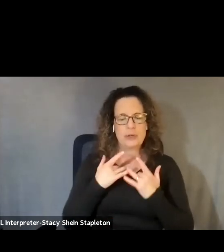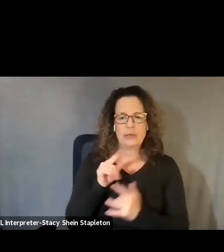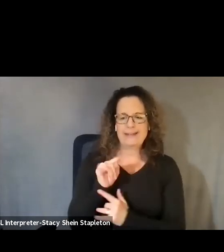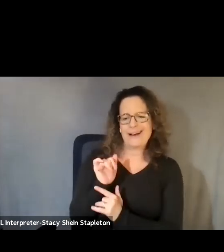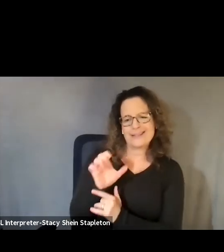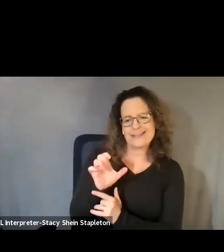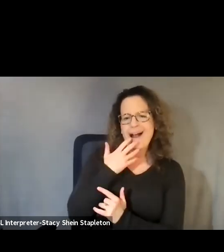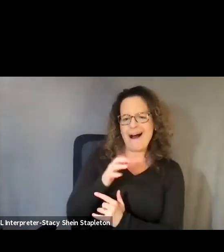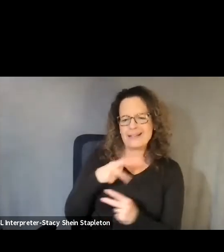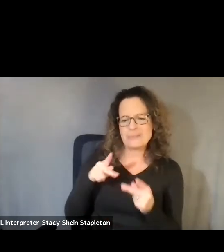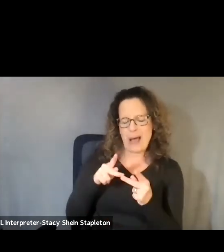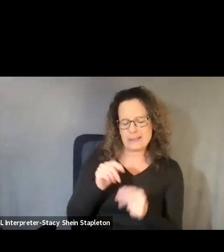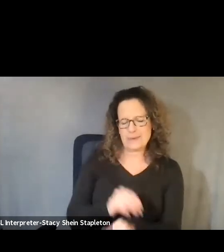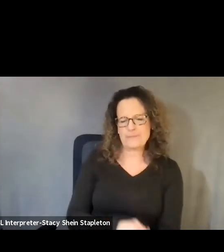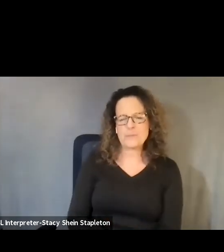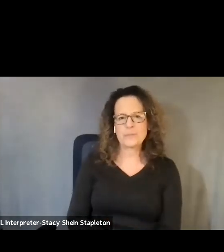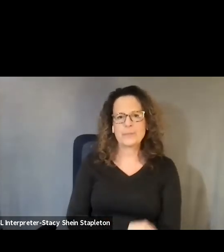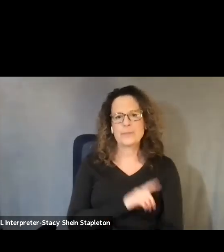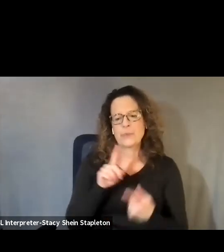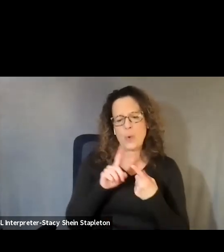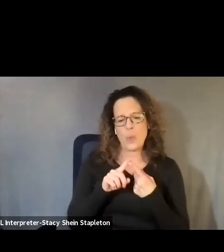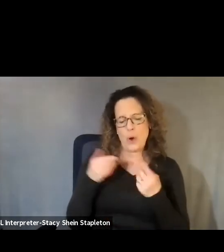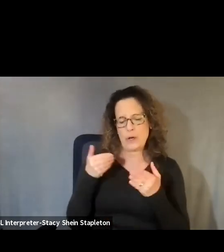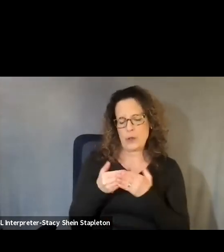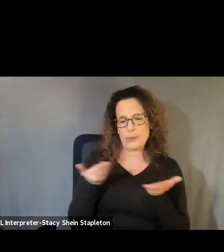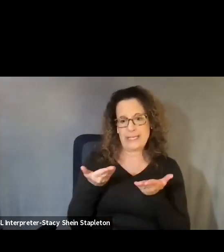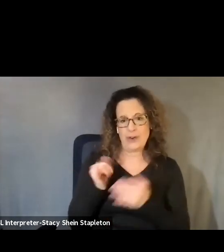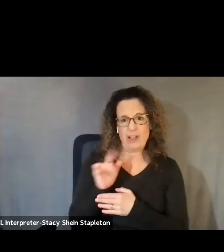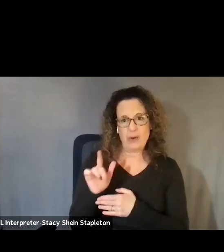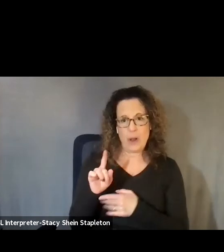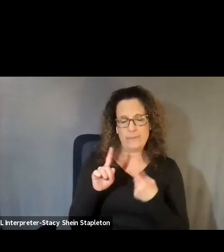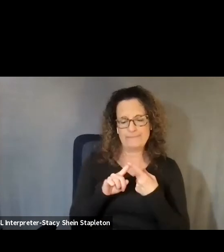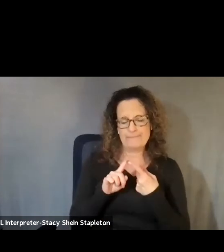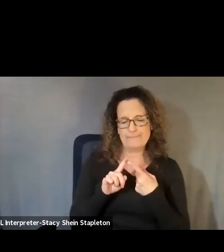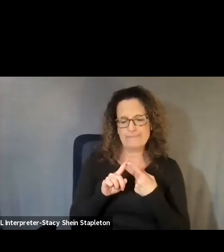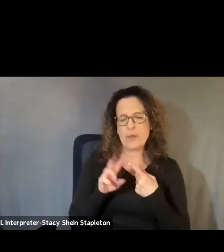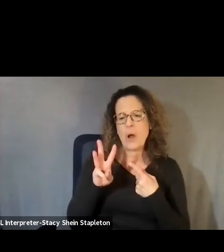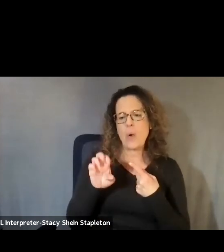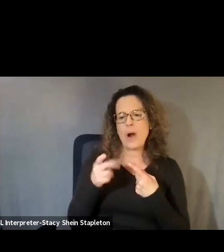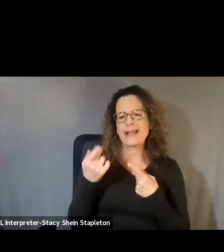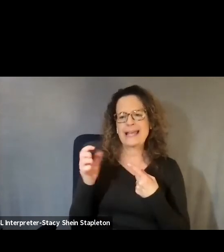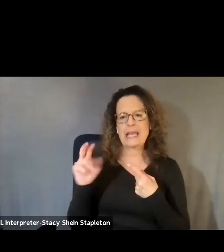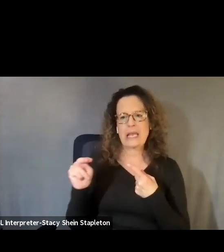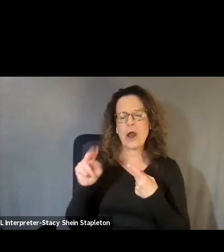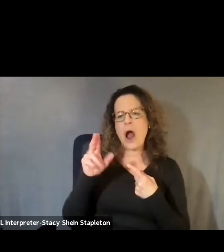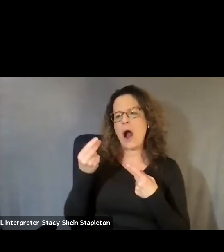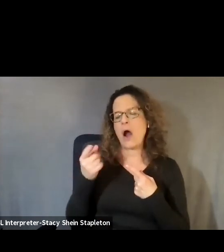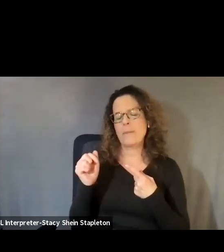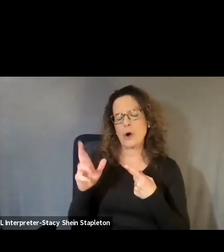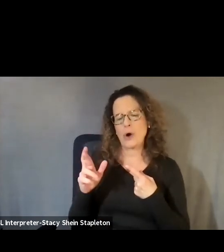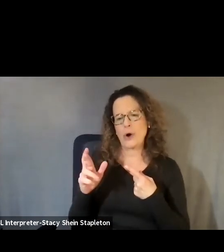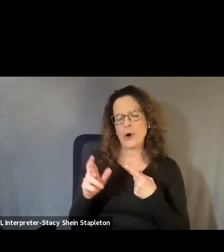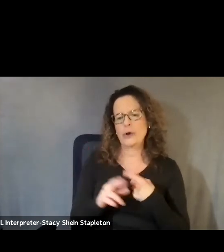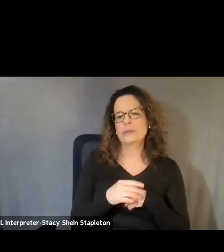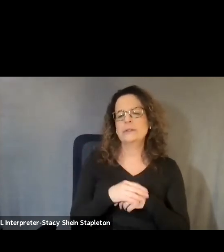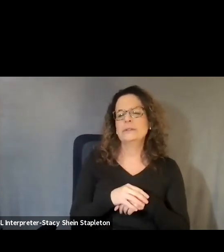Lakes. The one closest to us here in Illinois is Waukegan Harbor. Waukegan